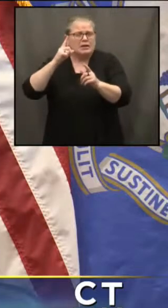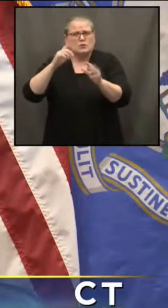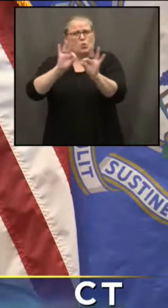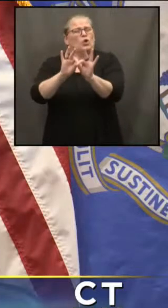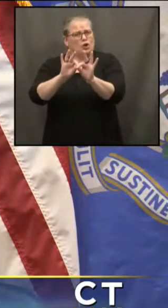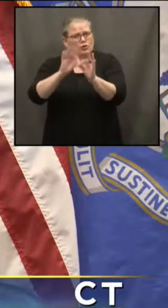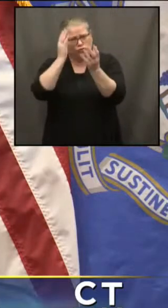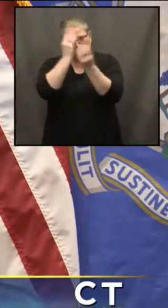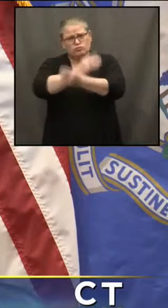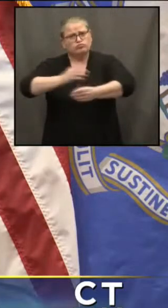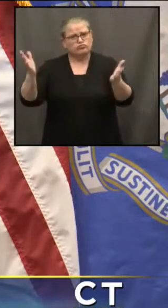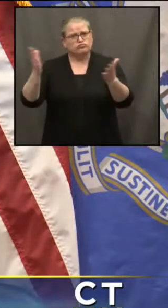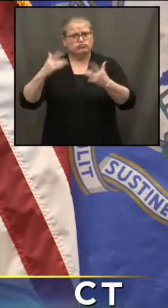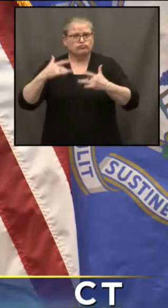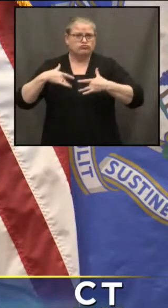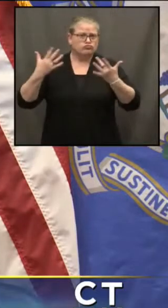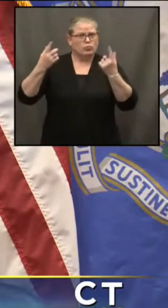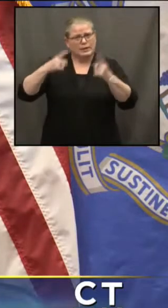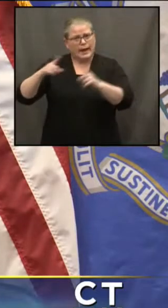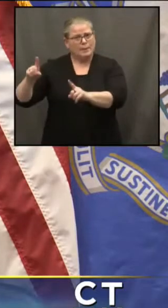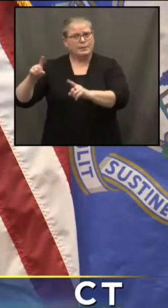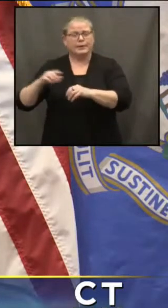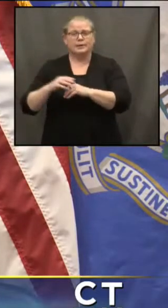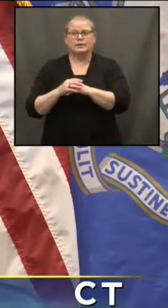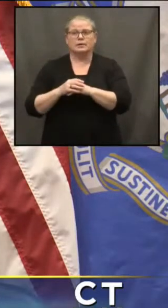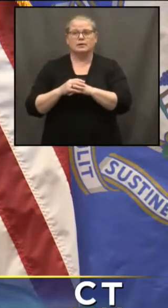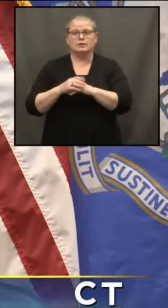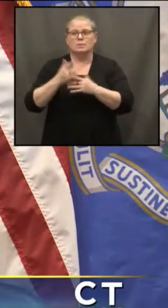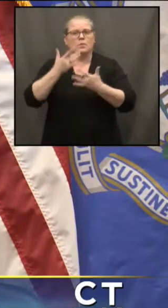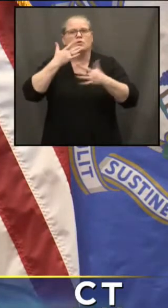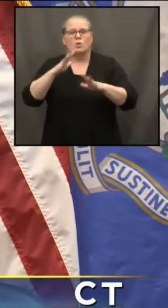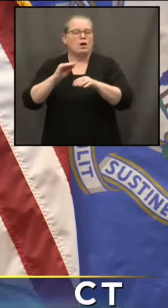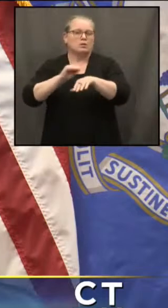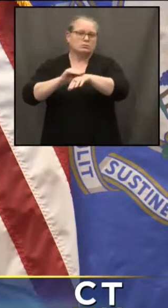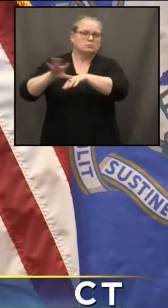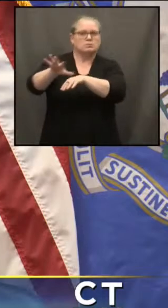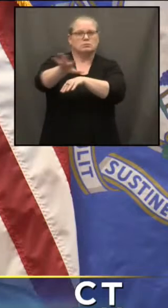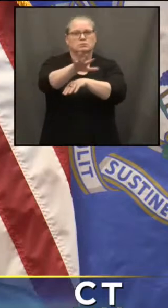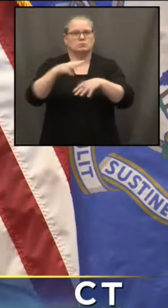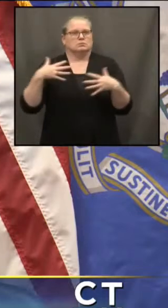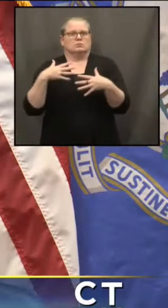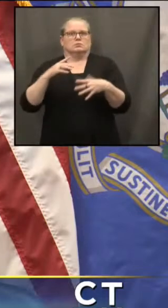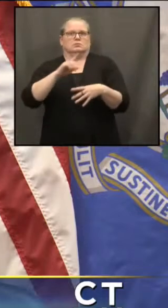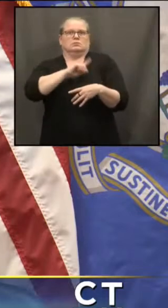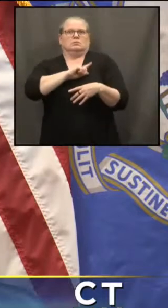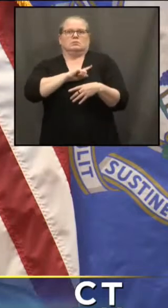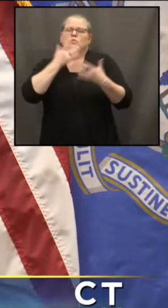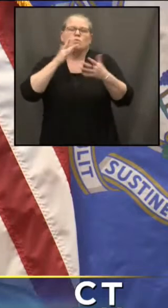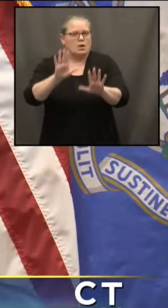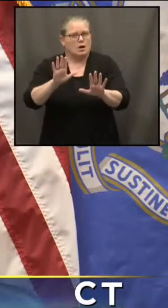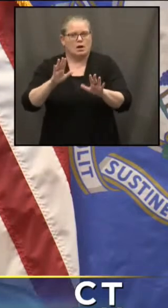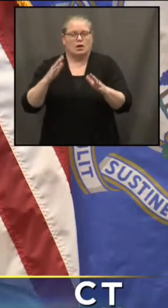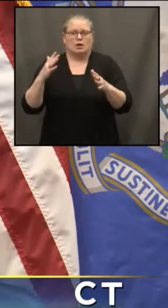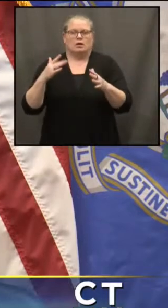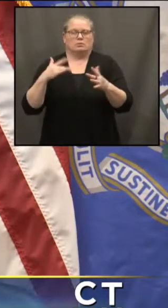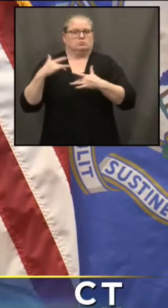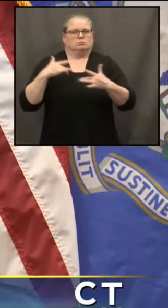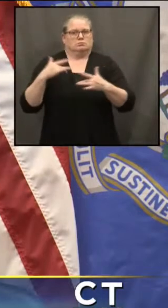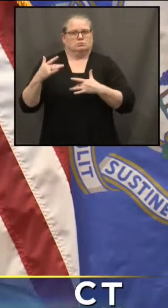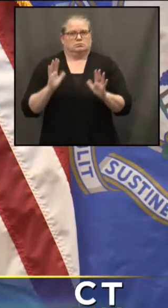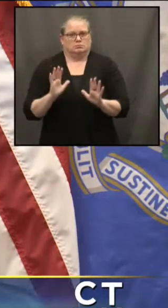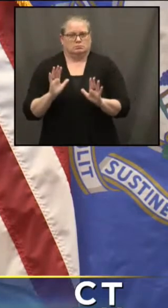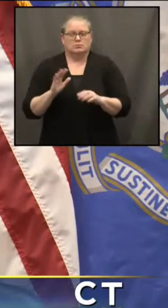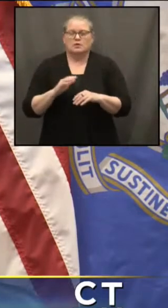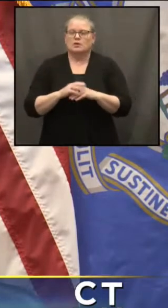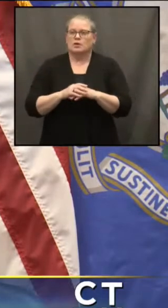doing, but not to be alarmist. And look, I'll just say I'm getting the signal from Max